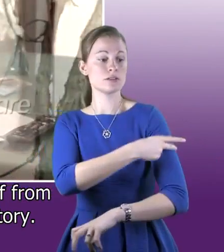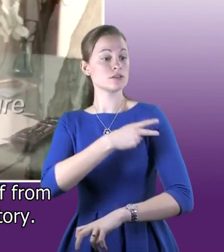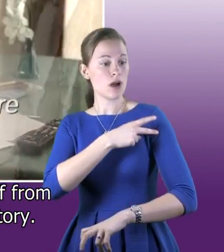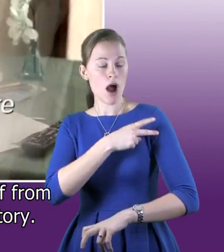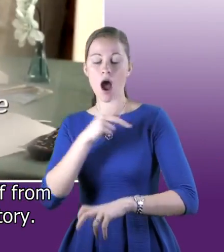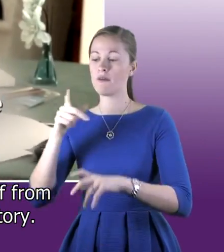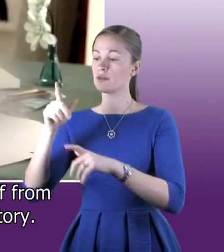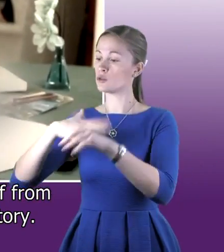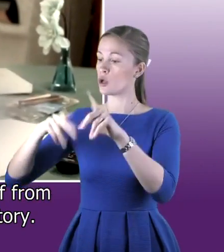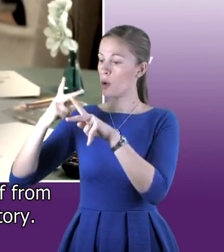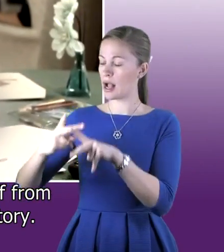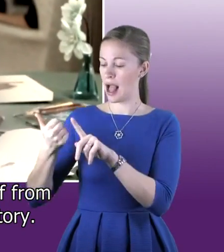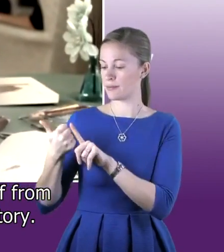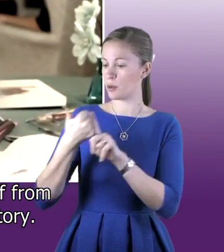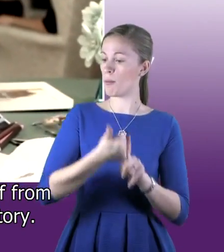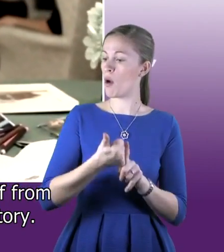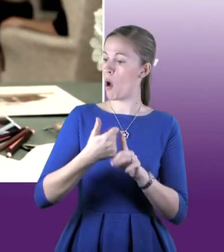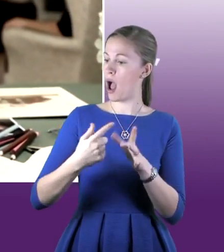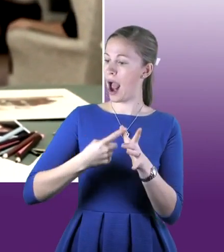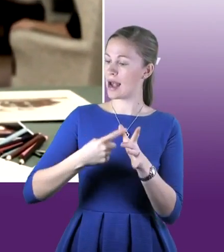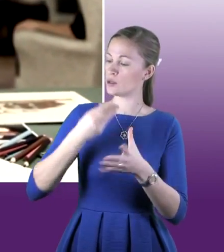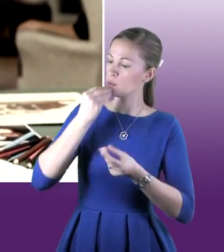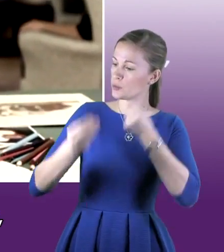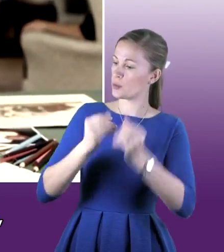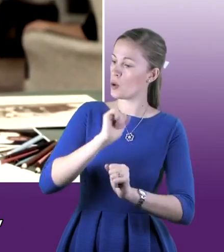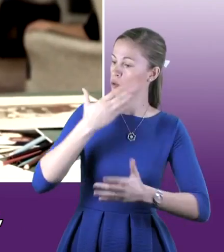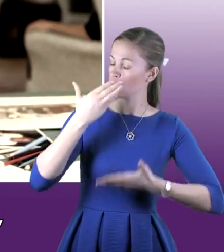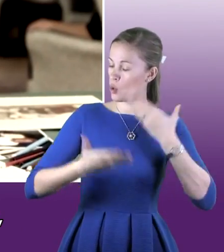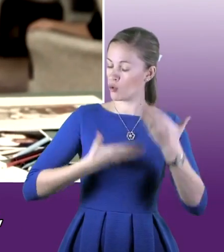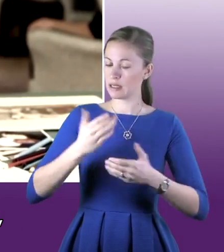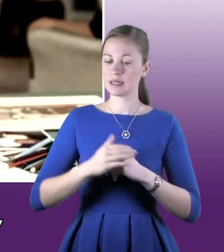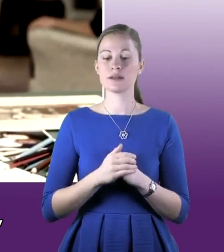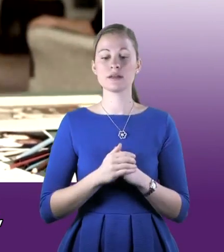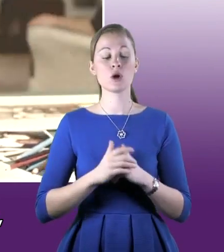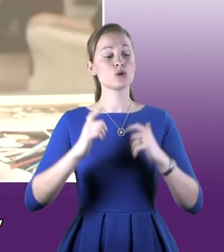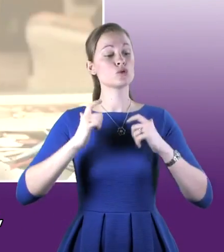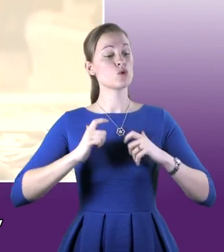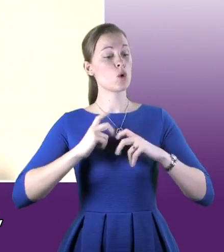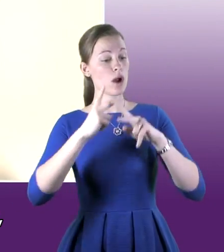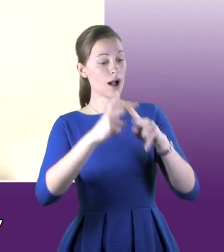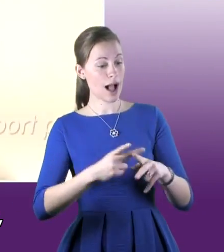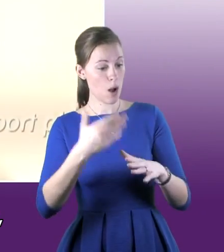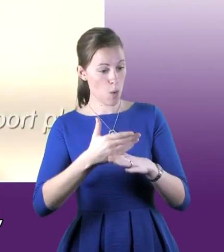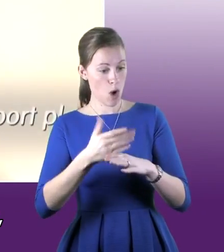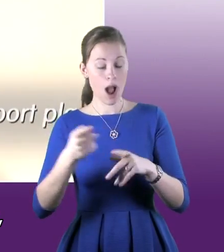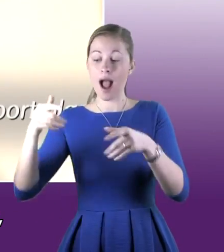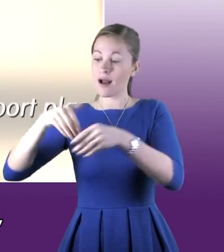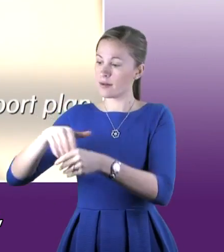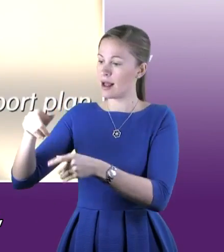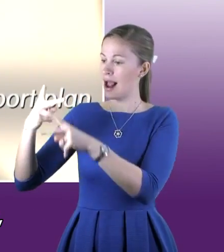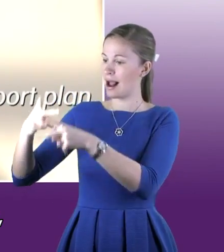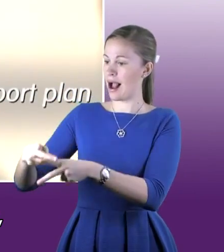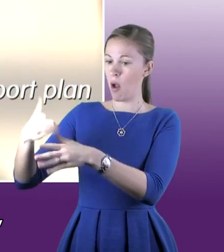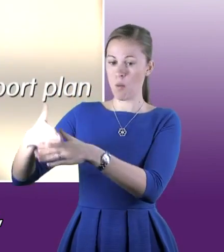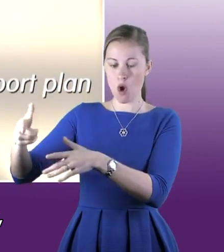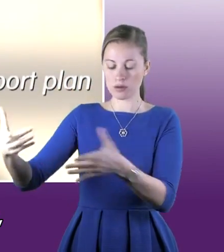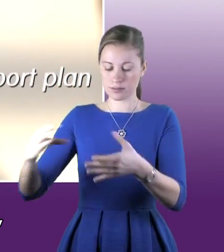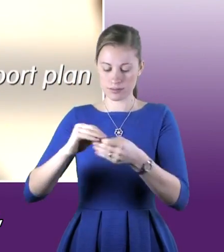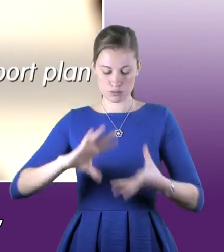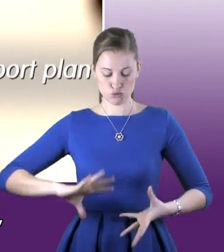Care supported Annie to tell her story. The social care workers and care home drew up a new support plan and, at